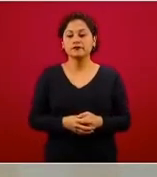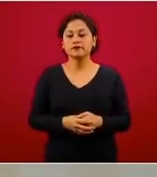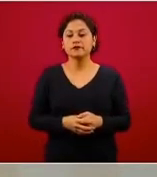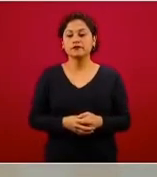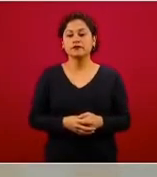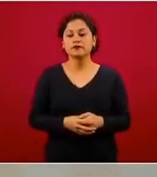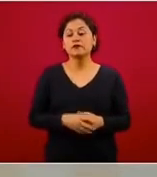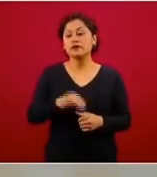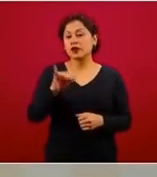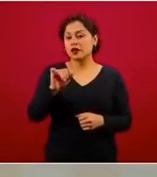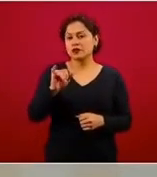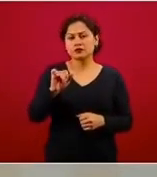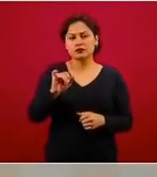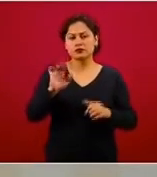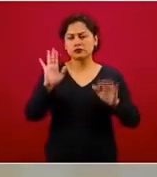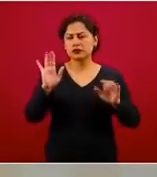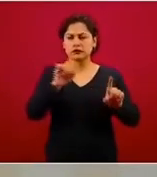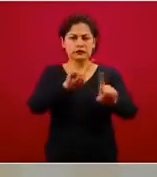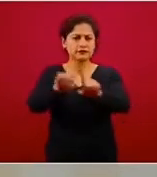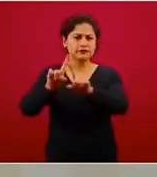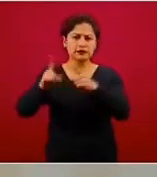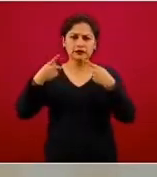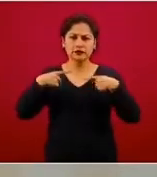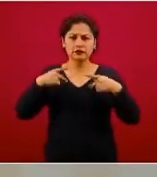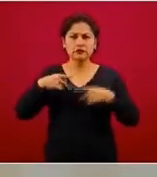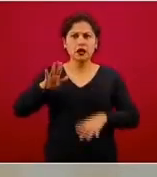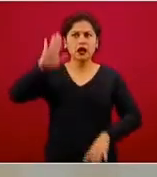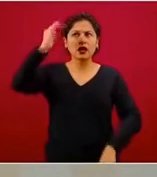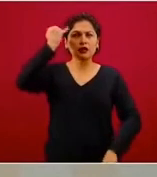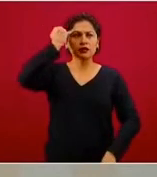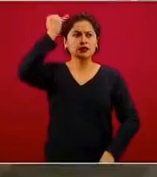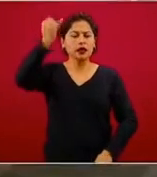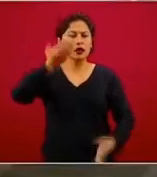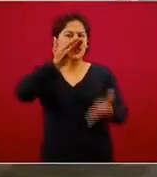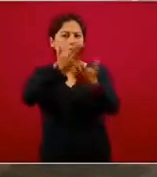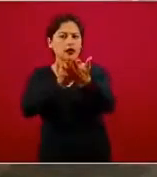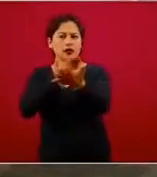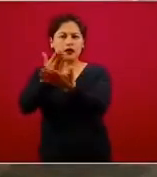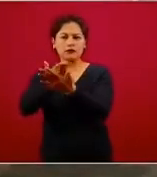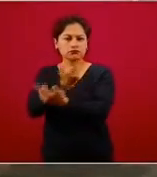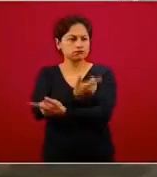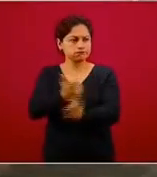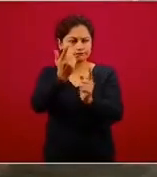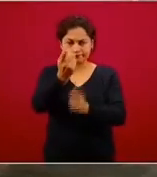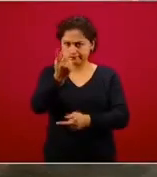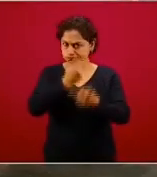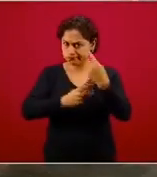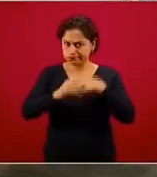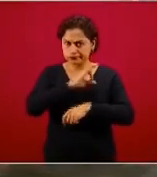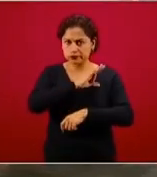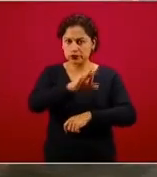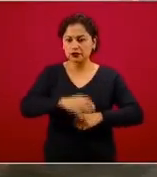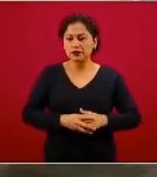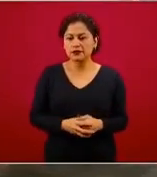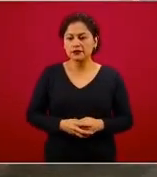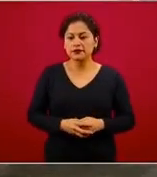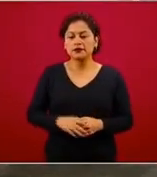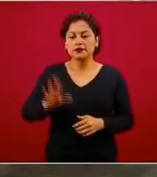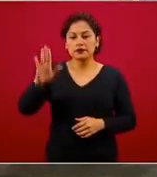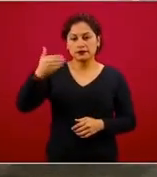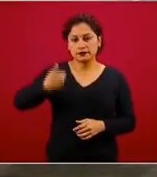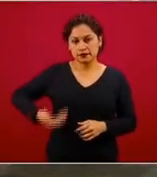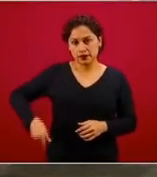Yes. Yeah. In general, yes. We welcome whoever wants to join us and help right now.